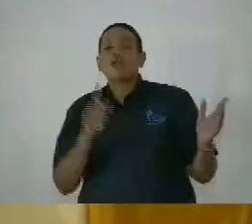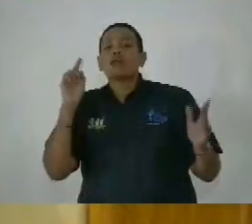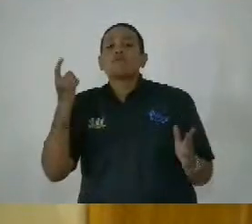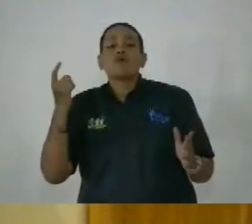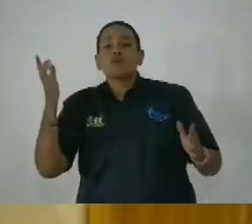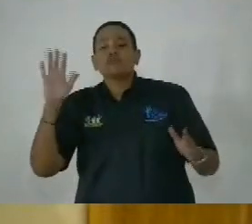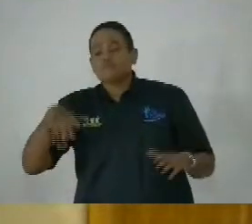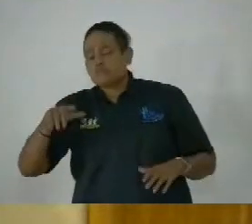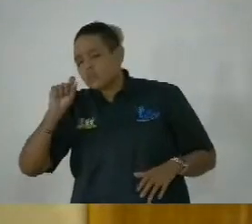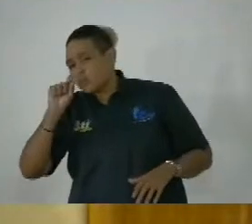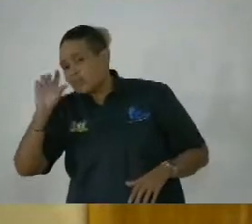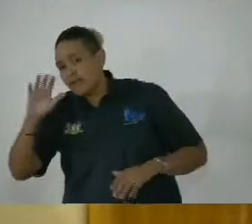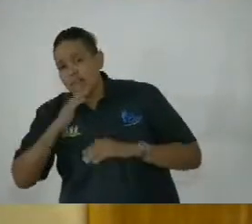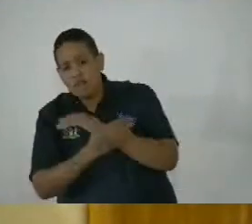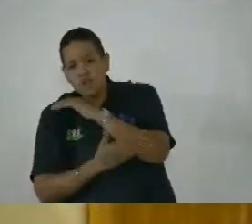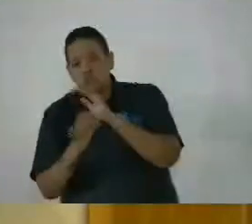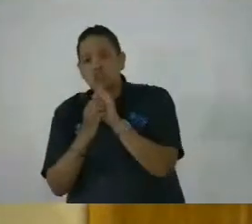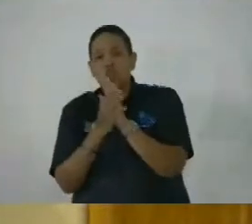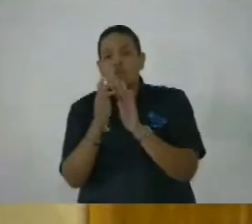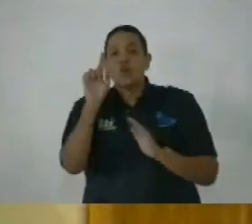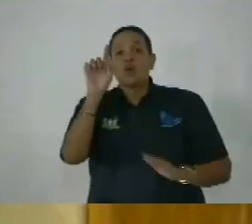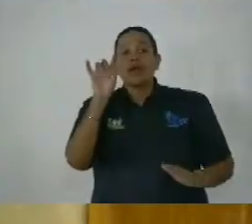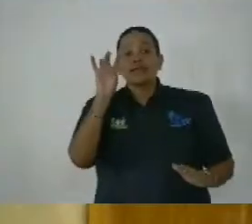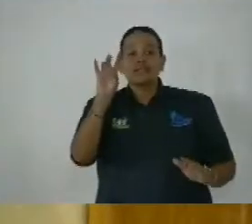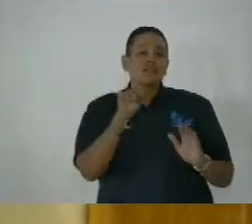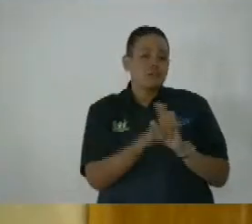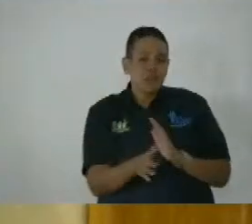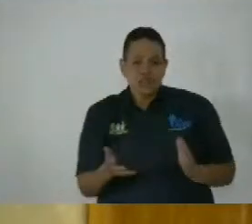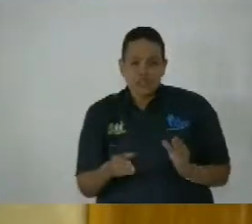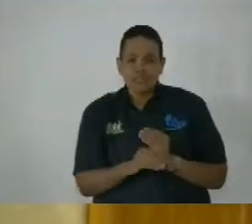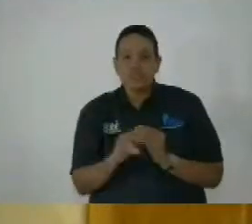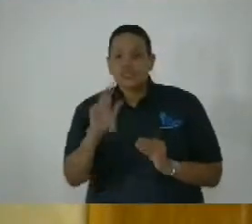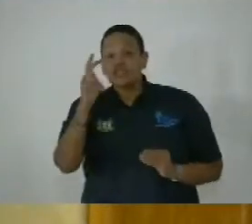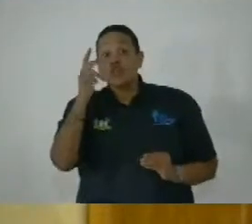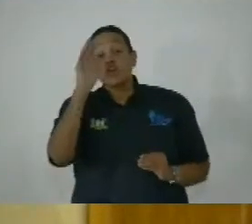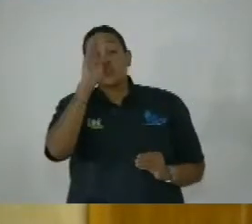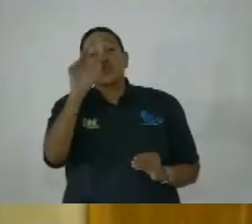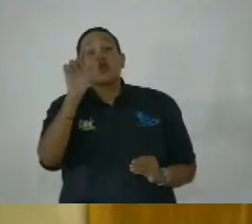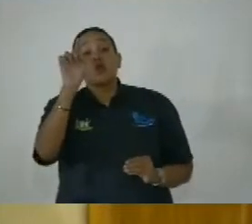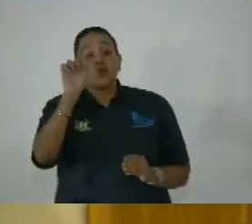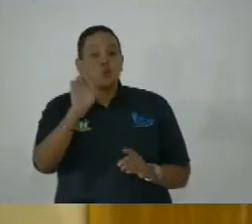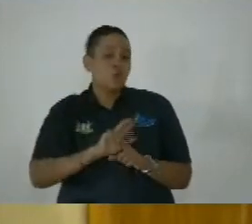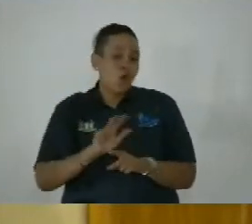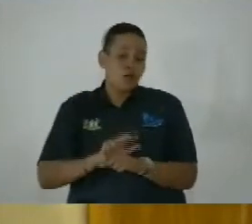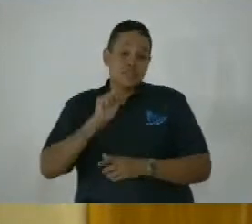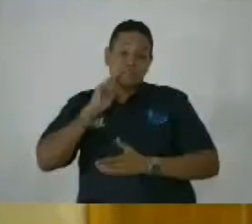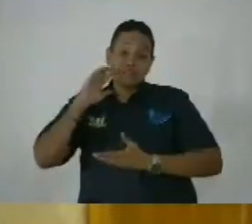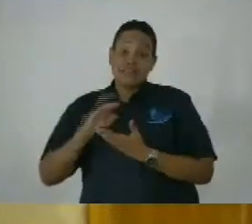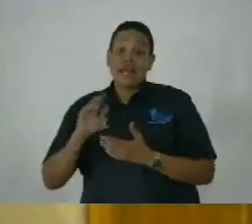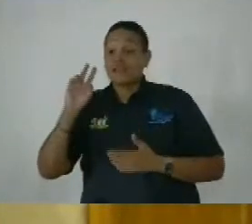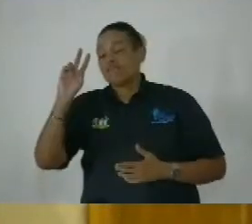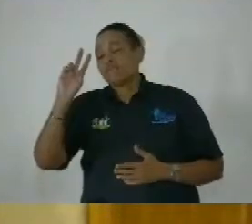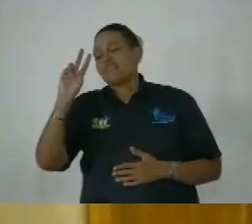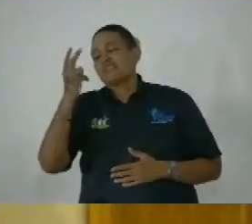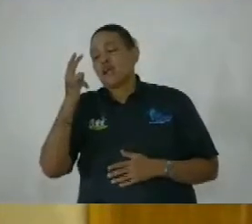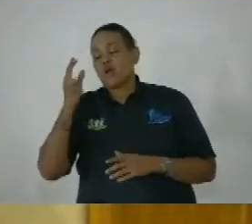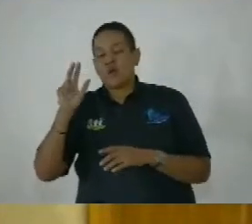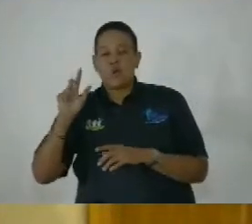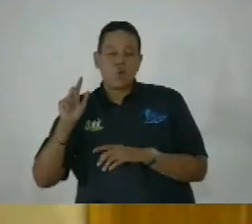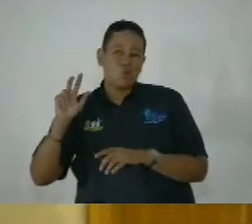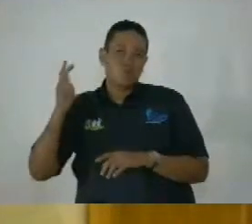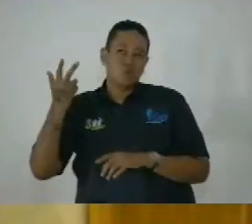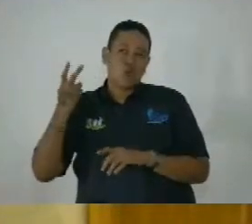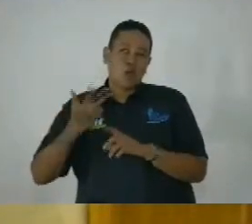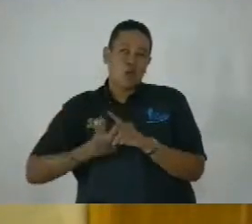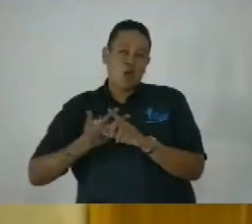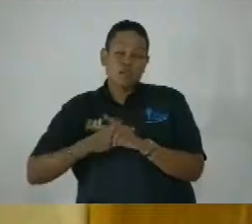of 2025, the country recorded 187 murders. Third straight quarter of decline since Q2 of 2024, the second quarter